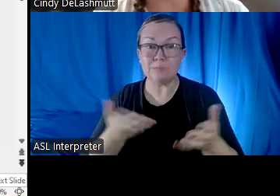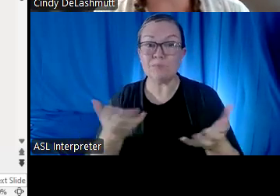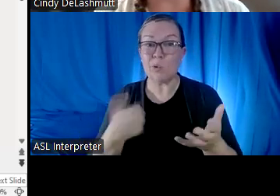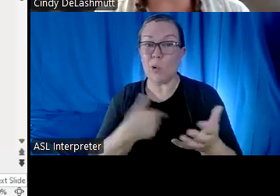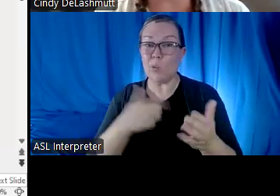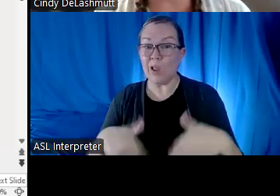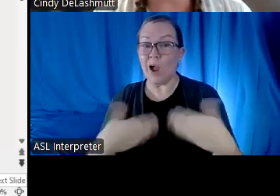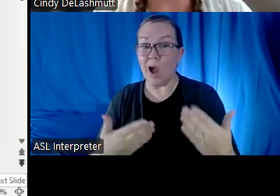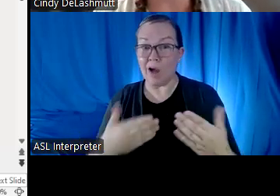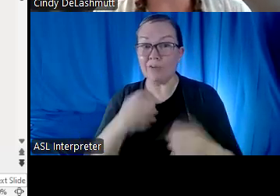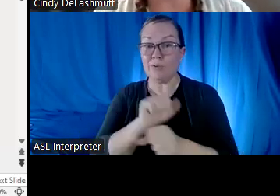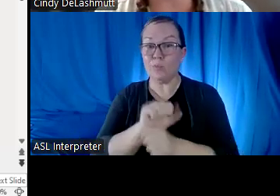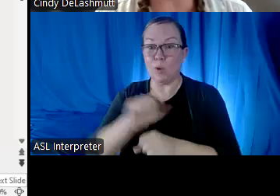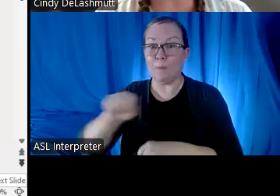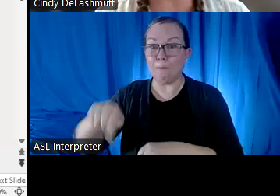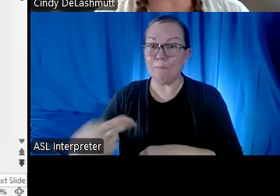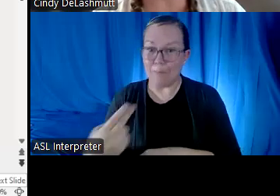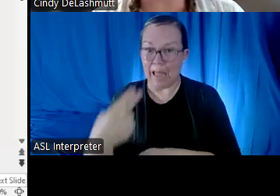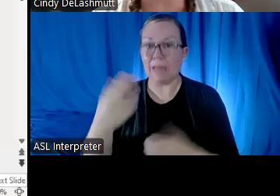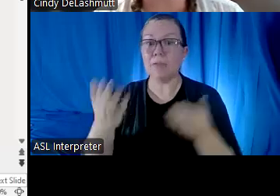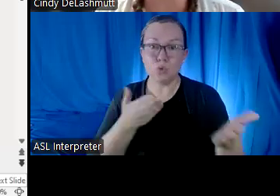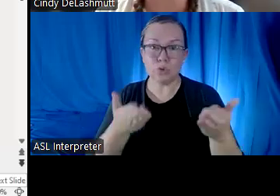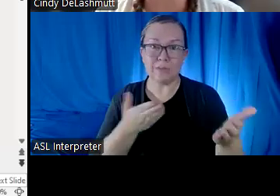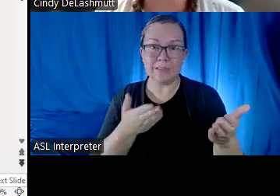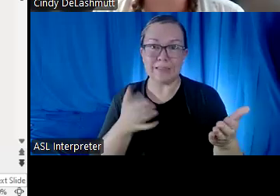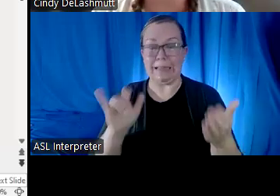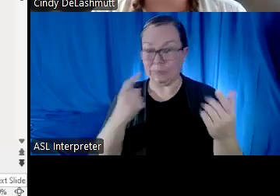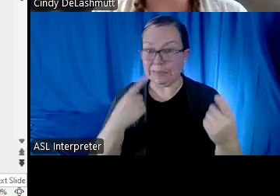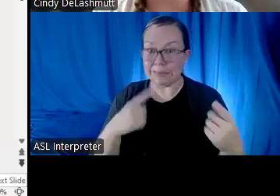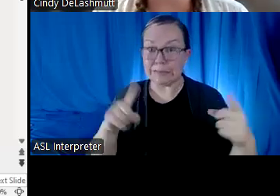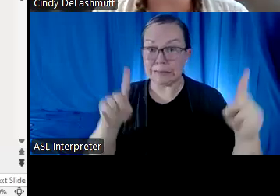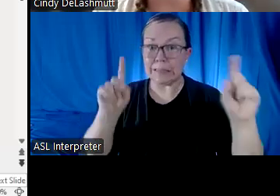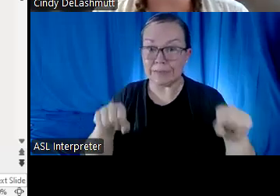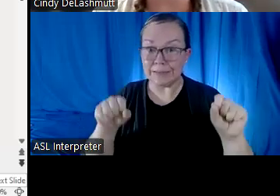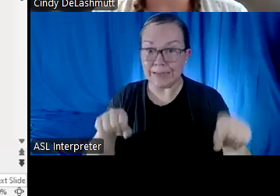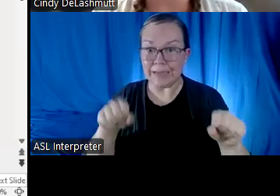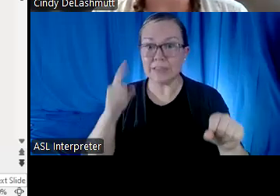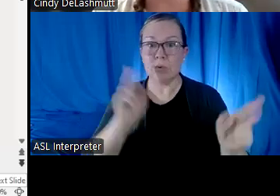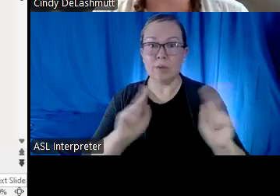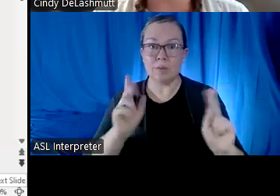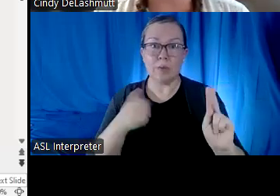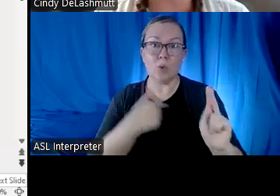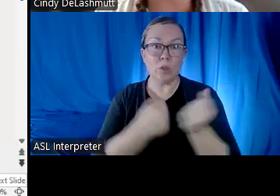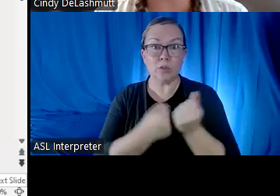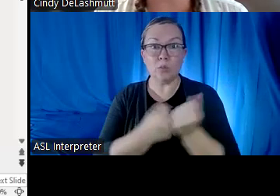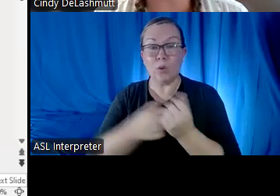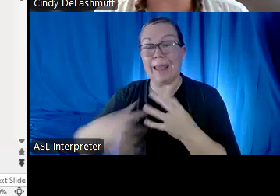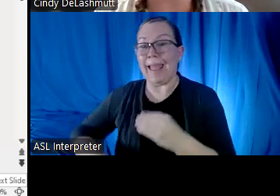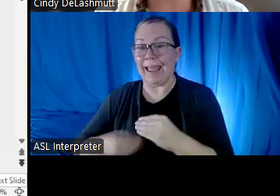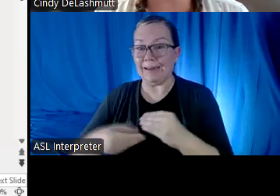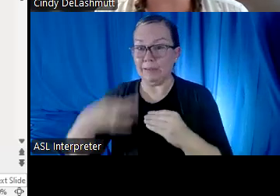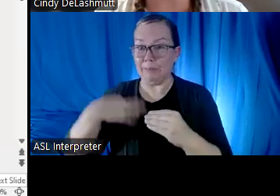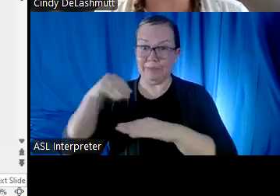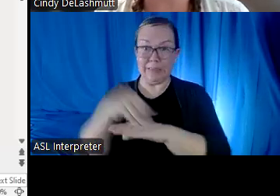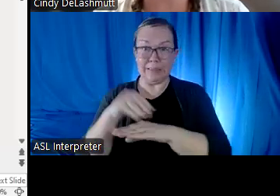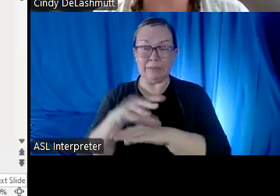the Employment Path service has been successful for the people we support, adding benefits counseling has allowed